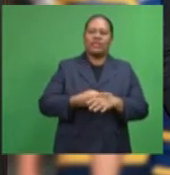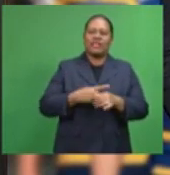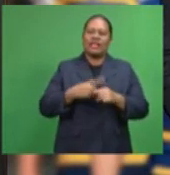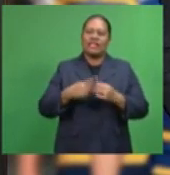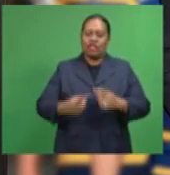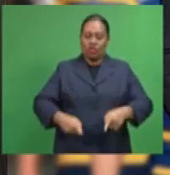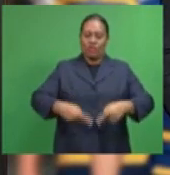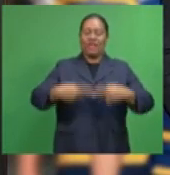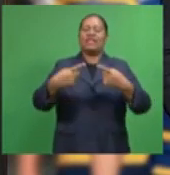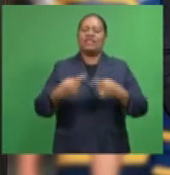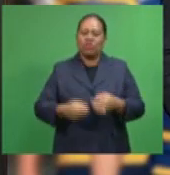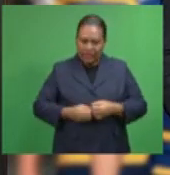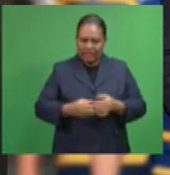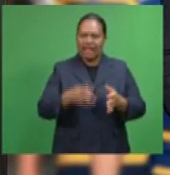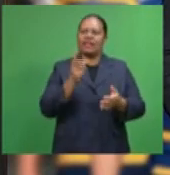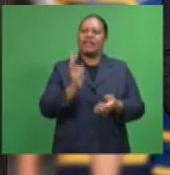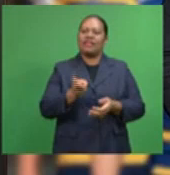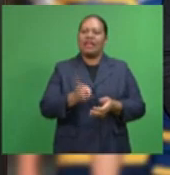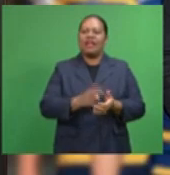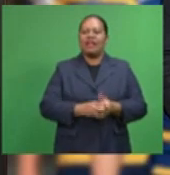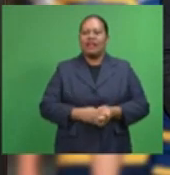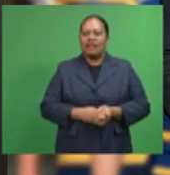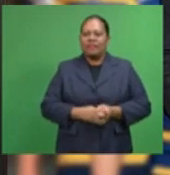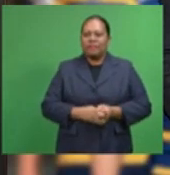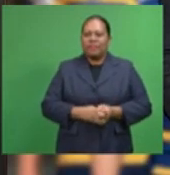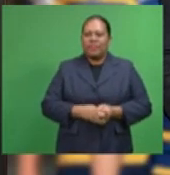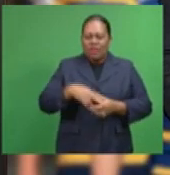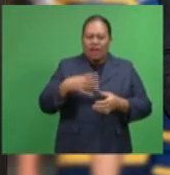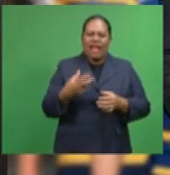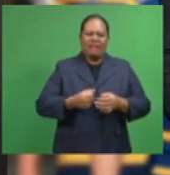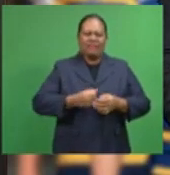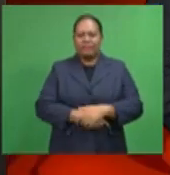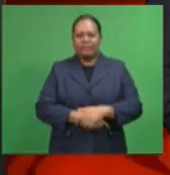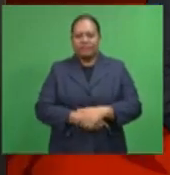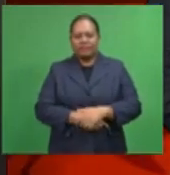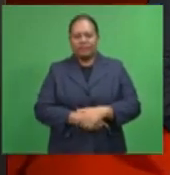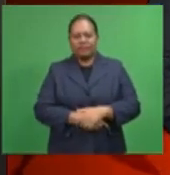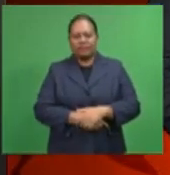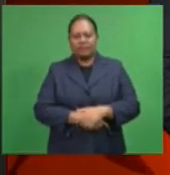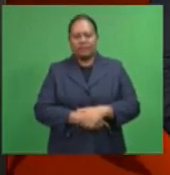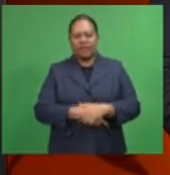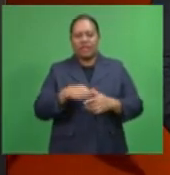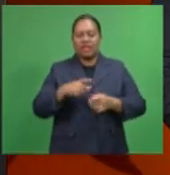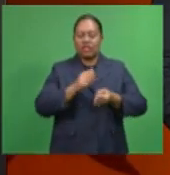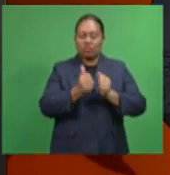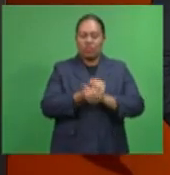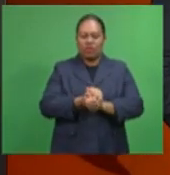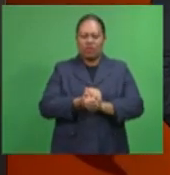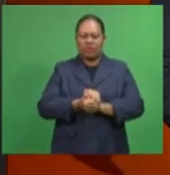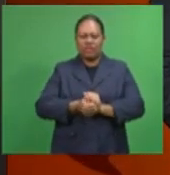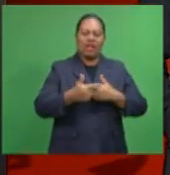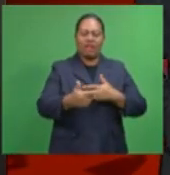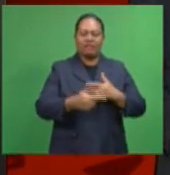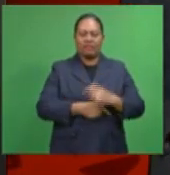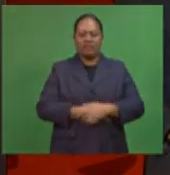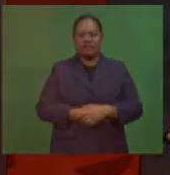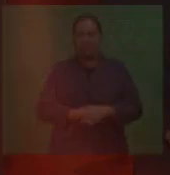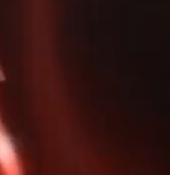competition resumes, the return of the rough and tumble of the sport comes with a warning. That's it from sports this Tuesday